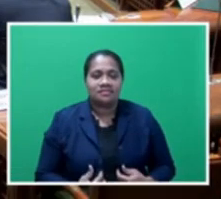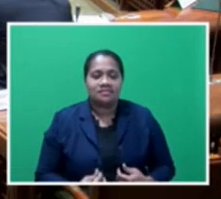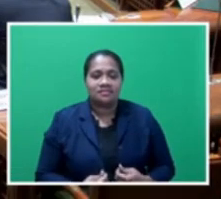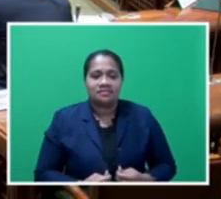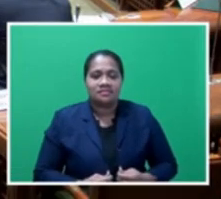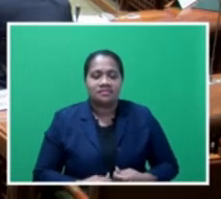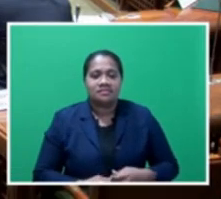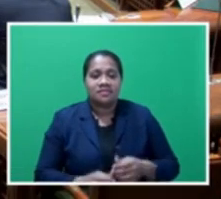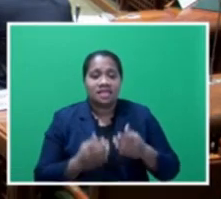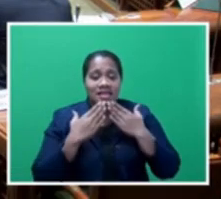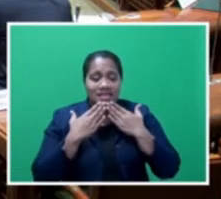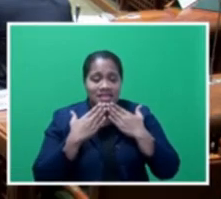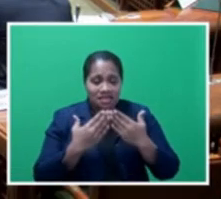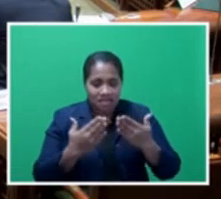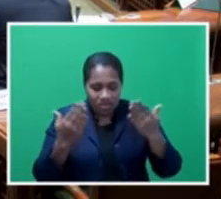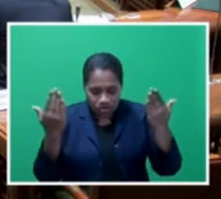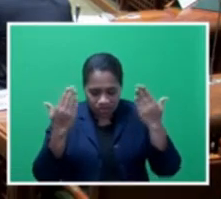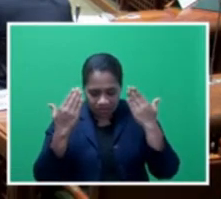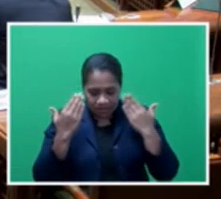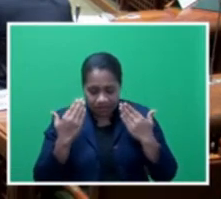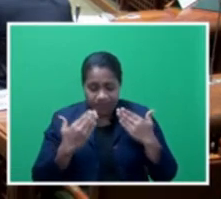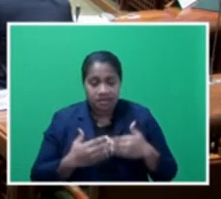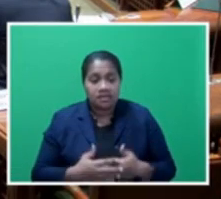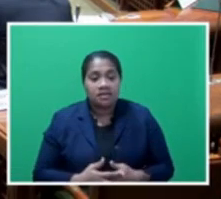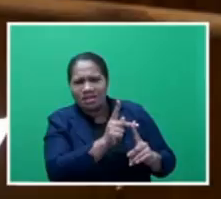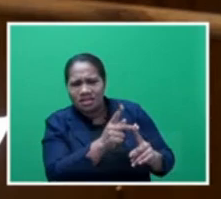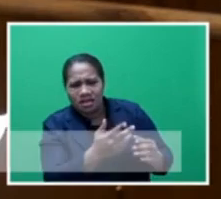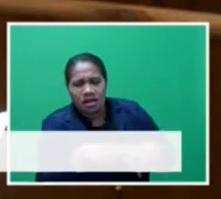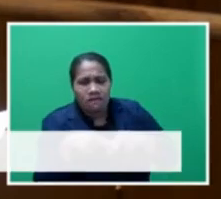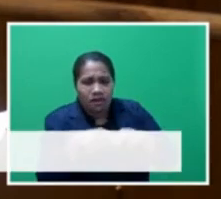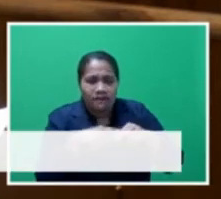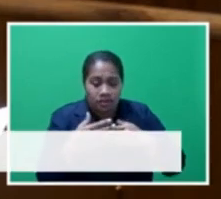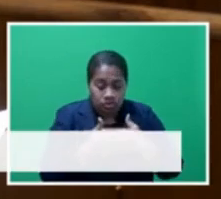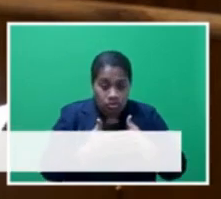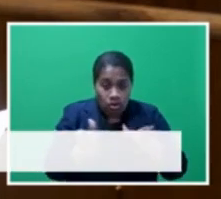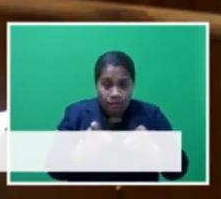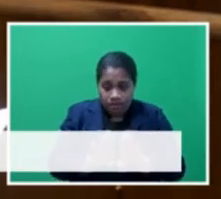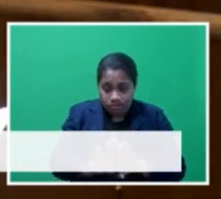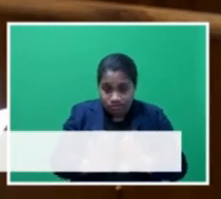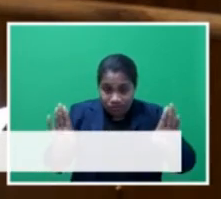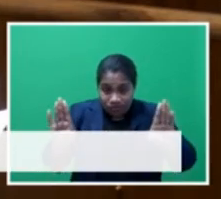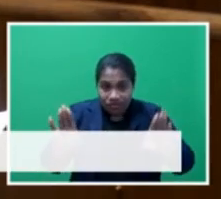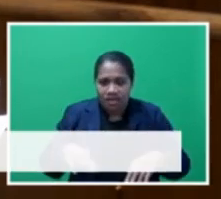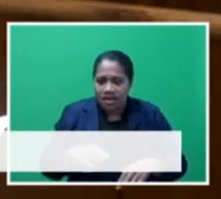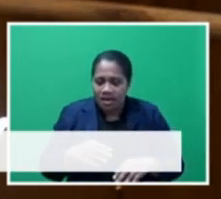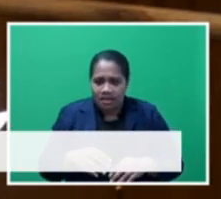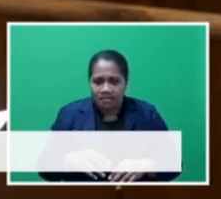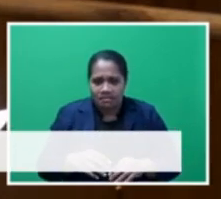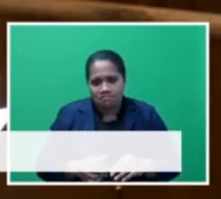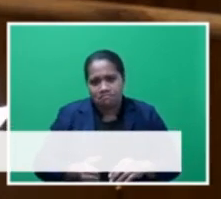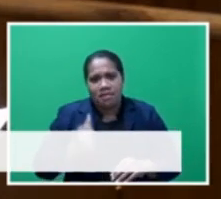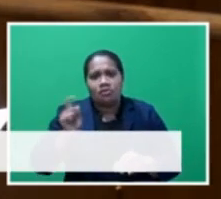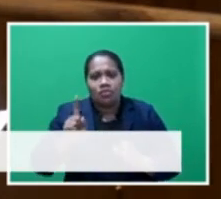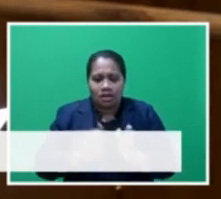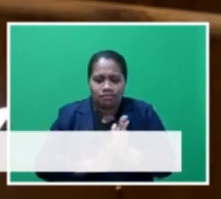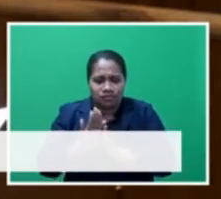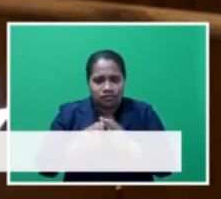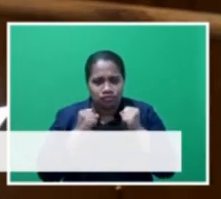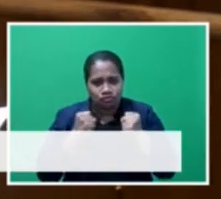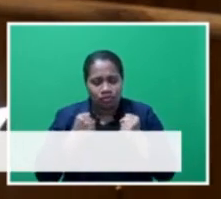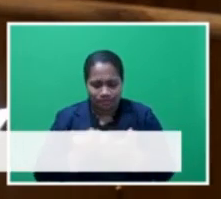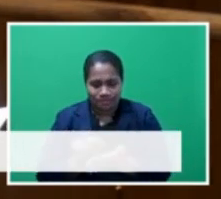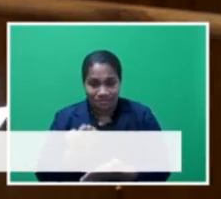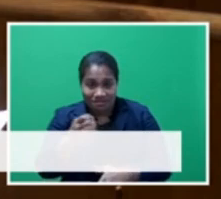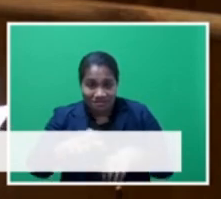the test if we take some bold steps. For Fiji to open up its borders, return to strong economic activity, and resume